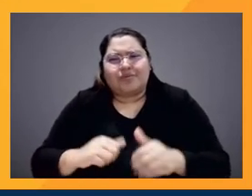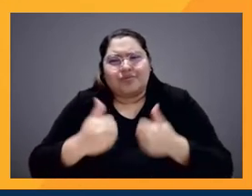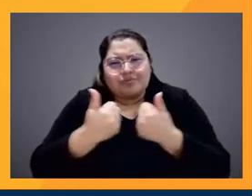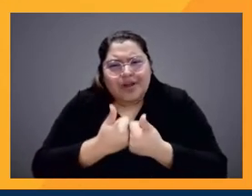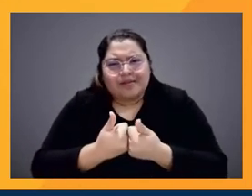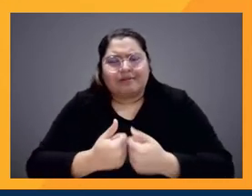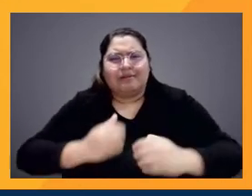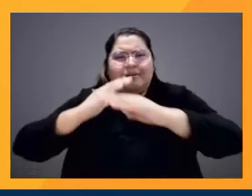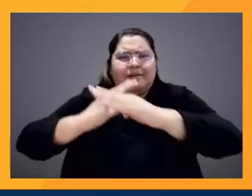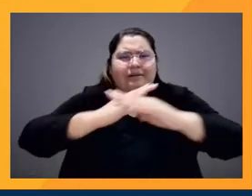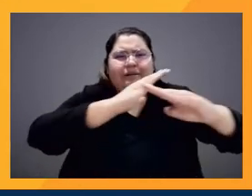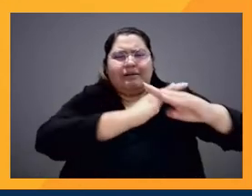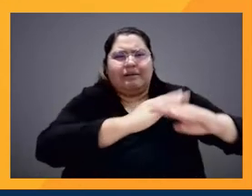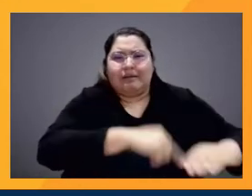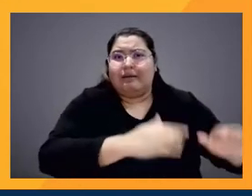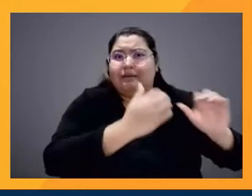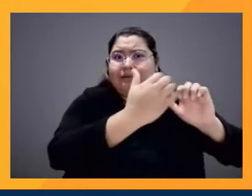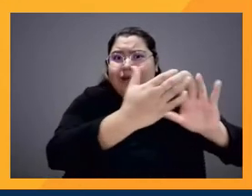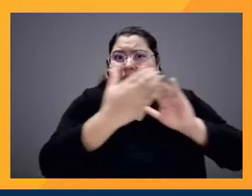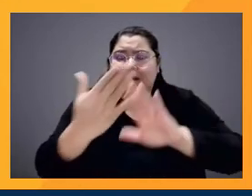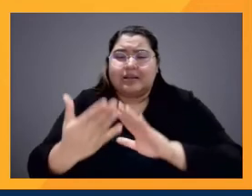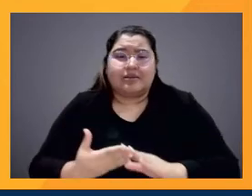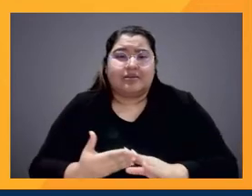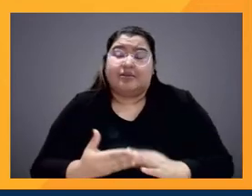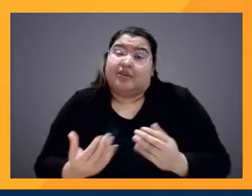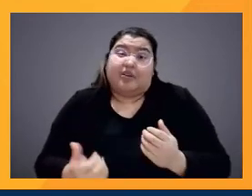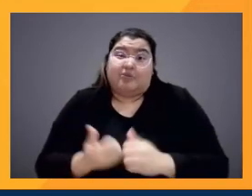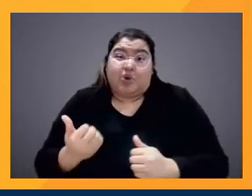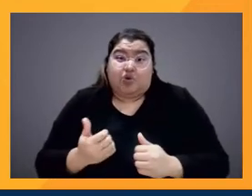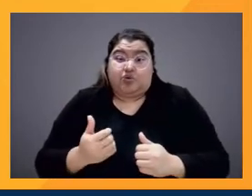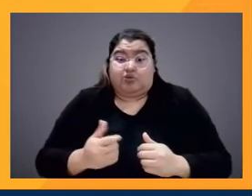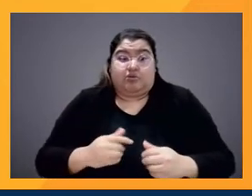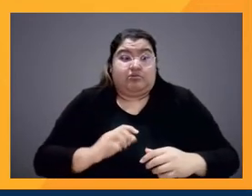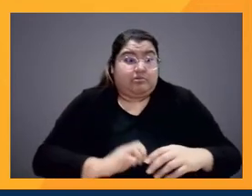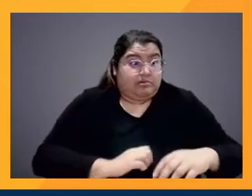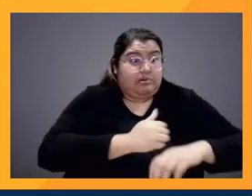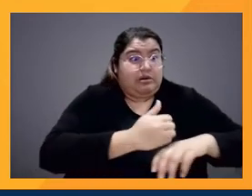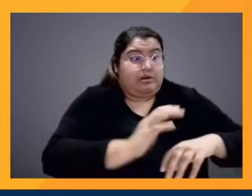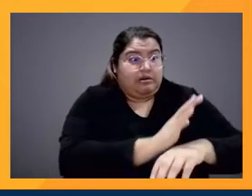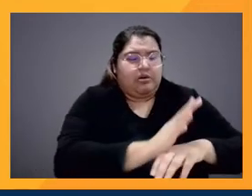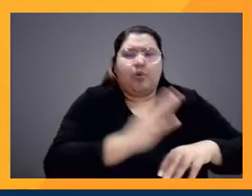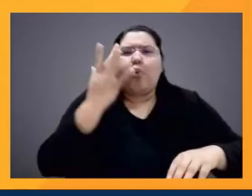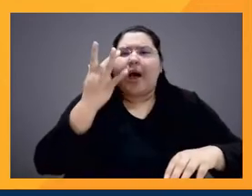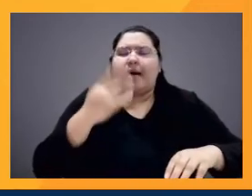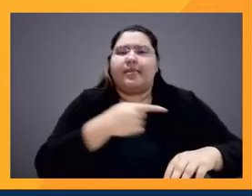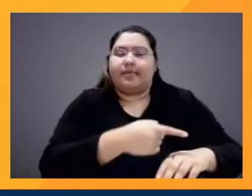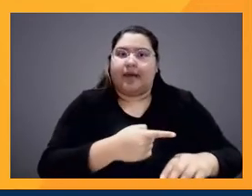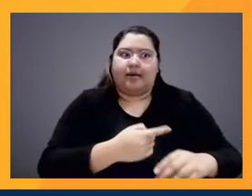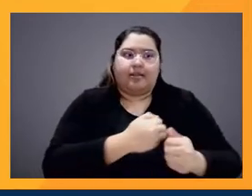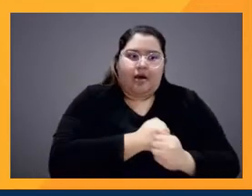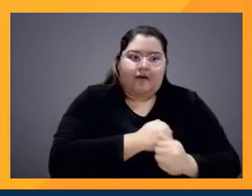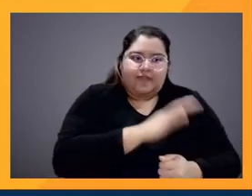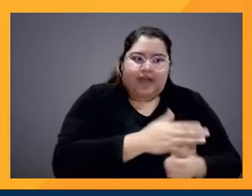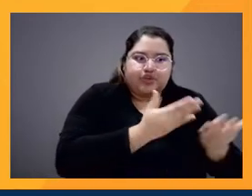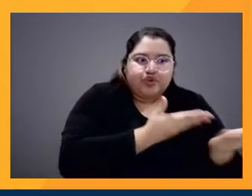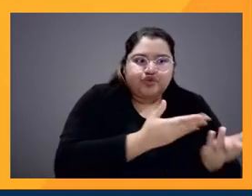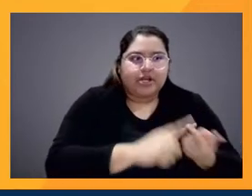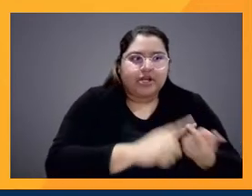think that's a critical shift at the center of all of this. At the center of all of it is money. So